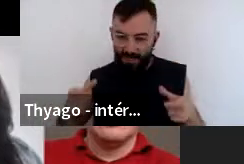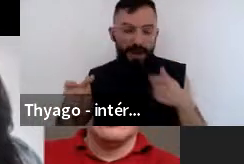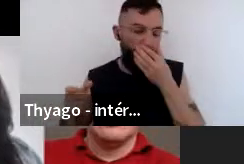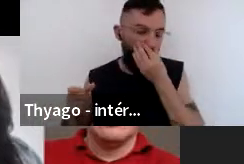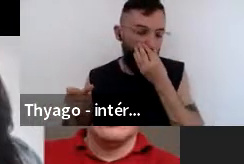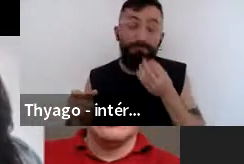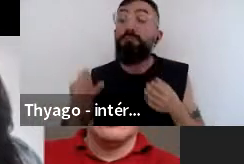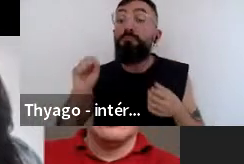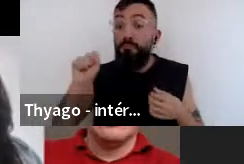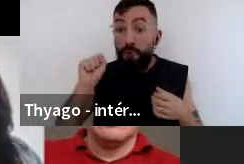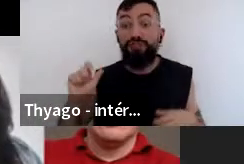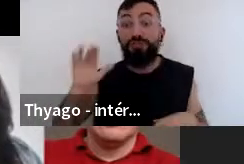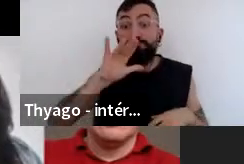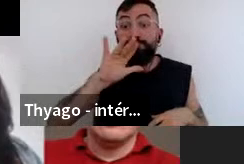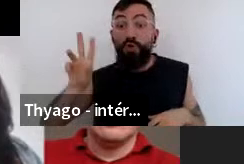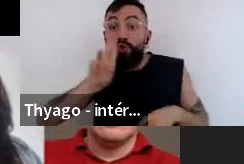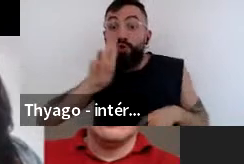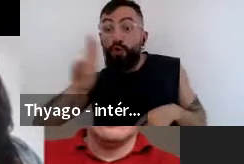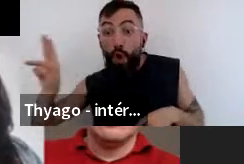or partially